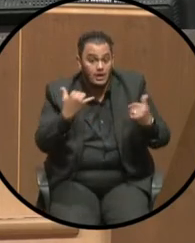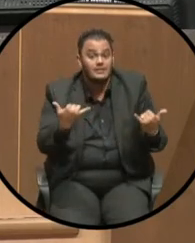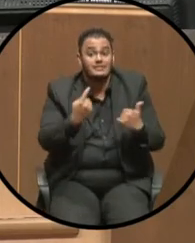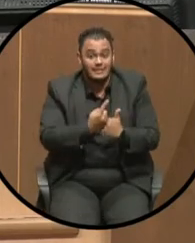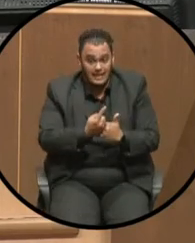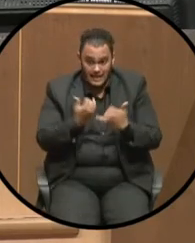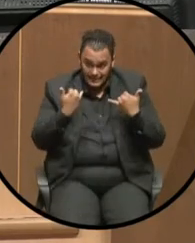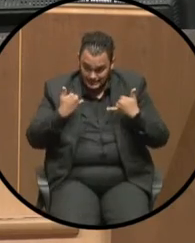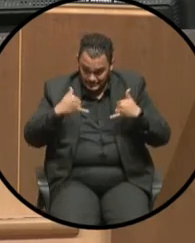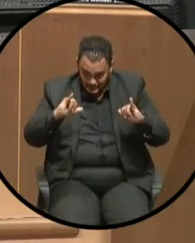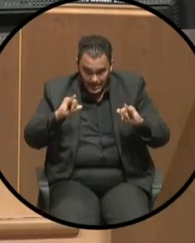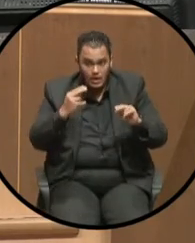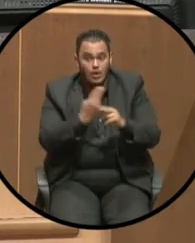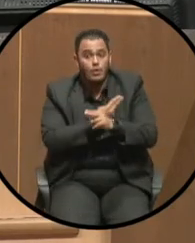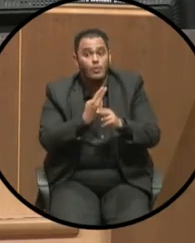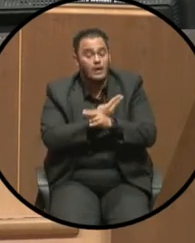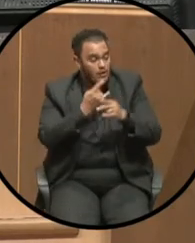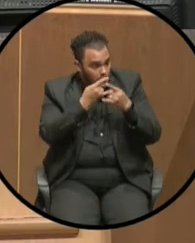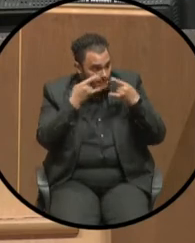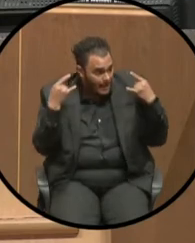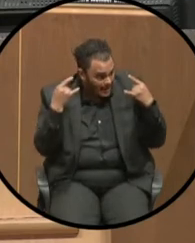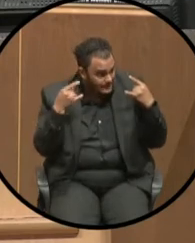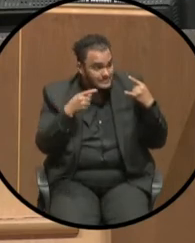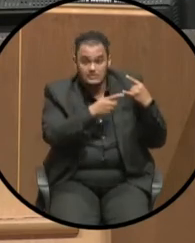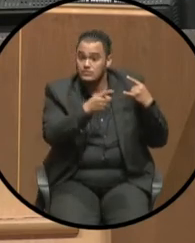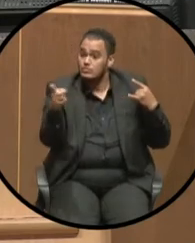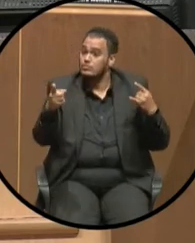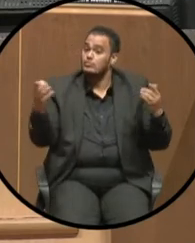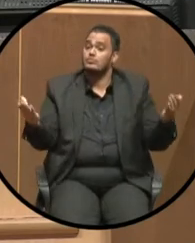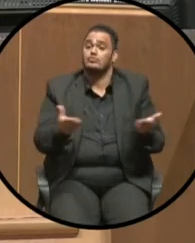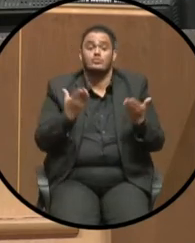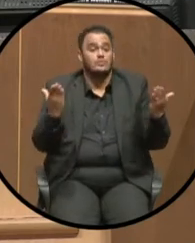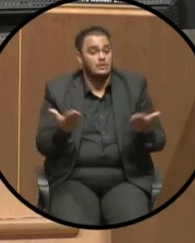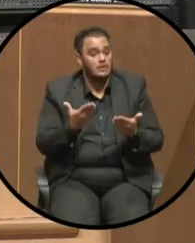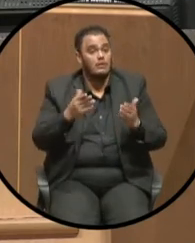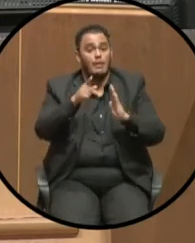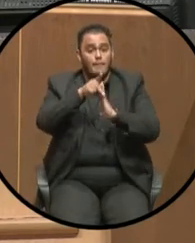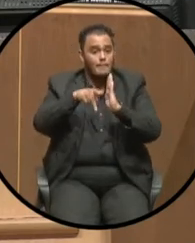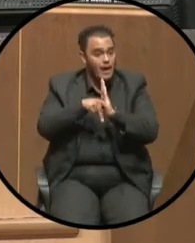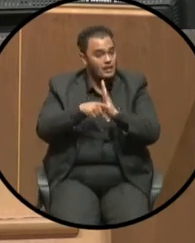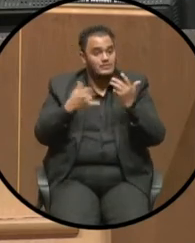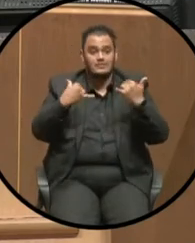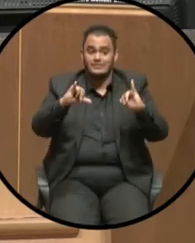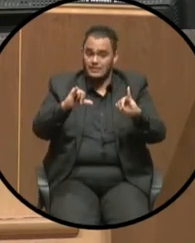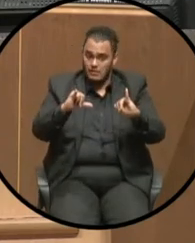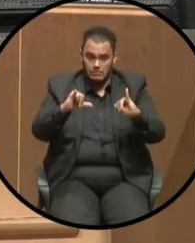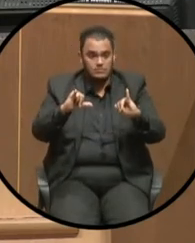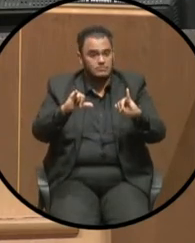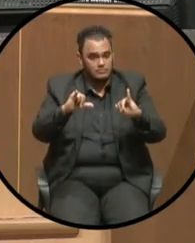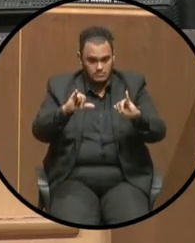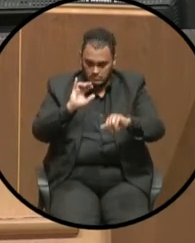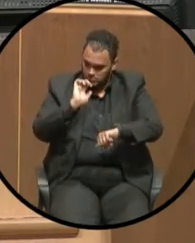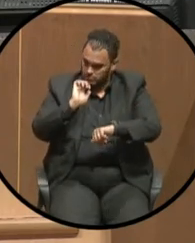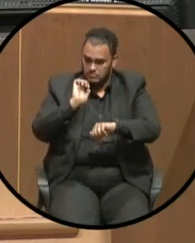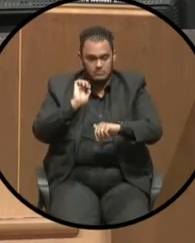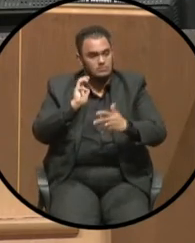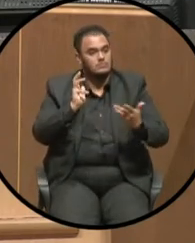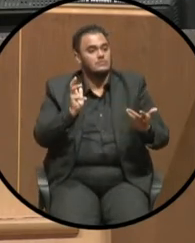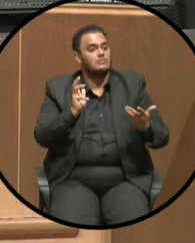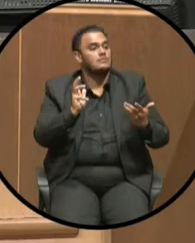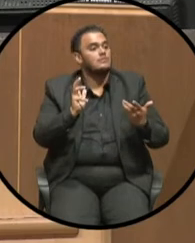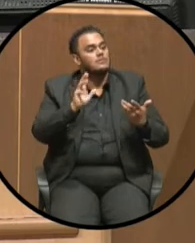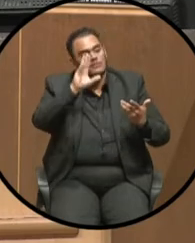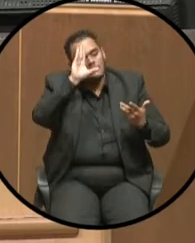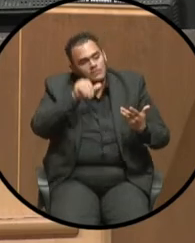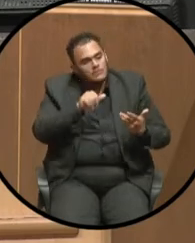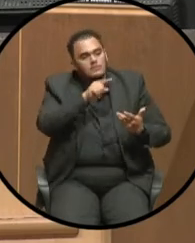masks. So if you're here in the chambers, our policy is still in effect. I know how much many